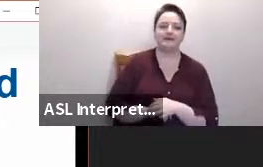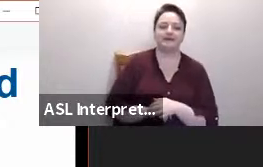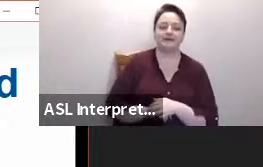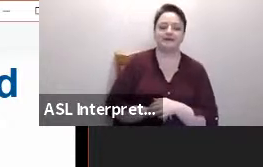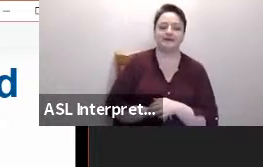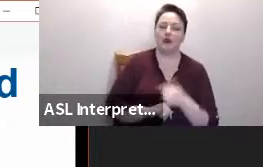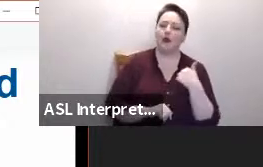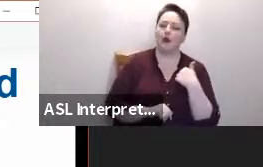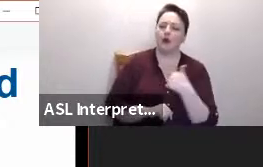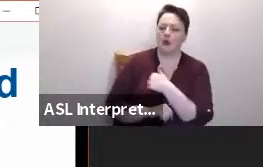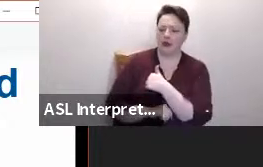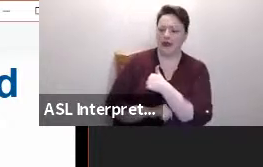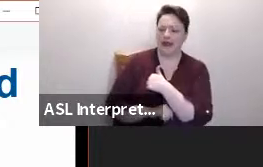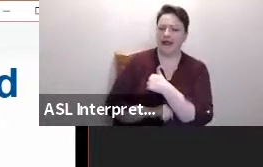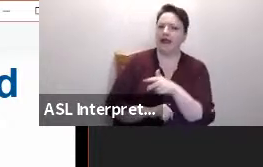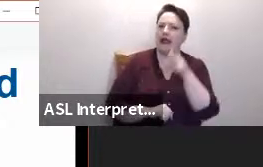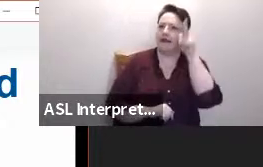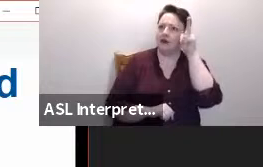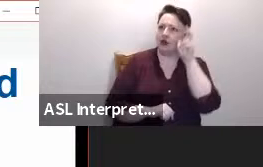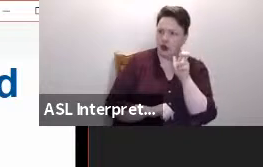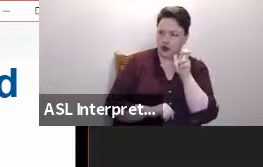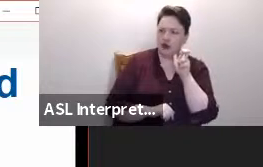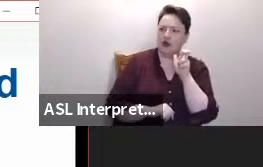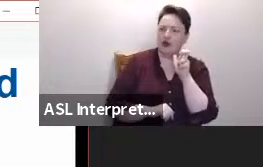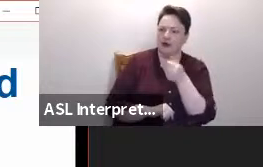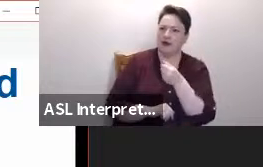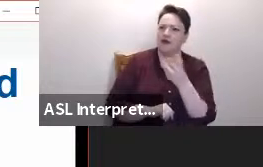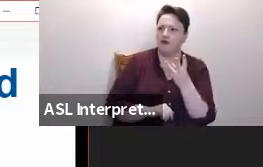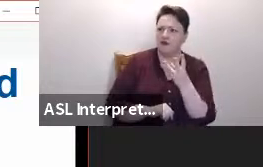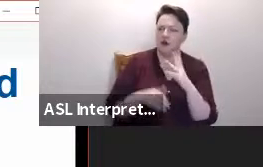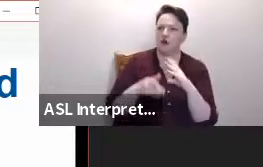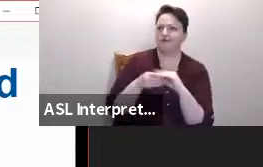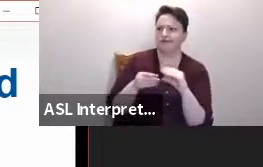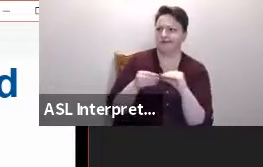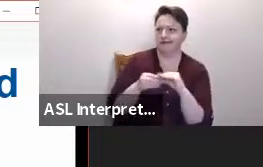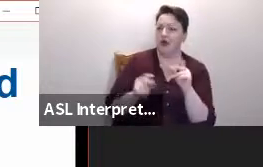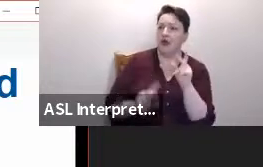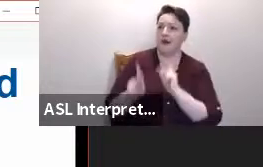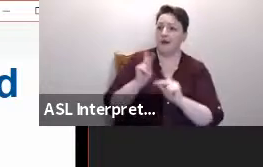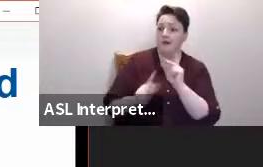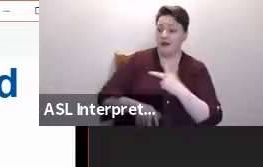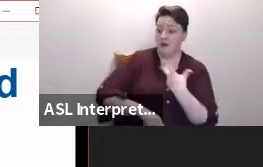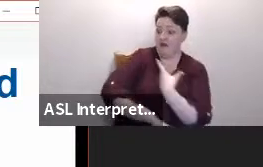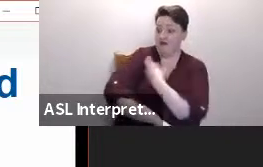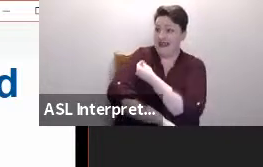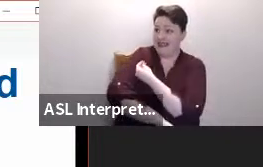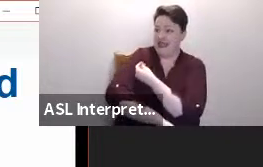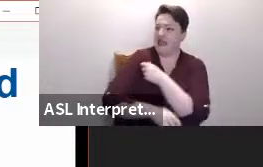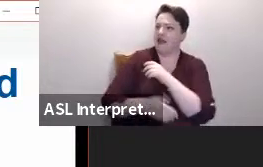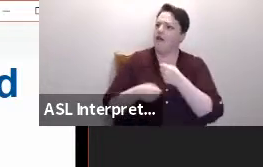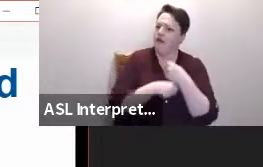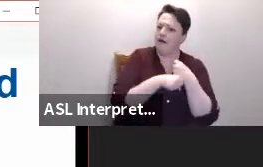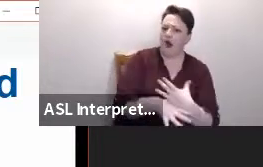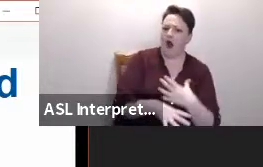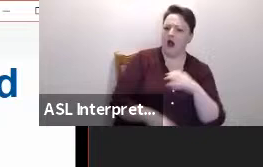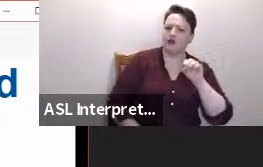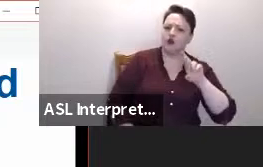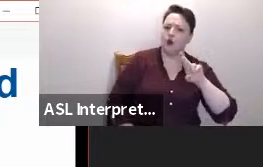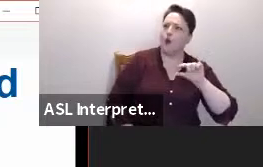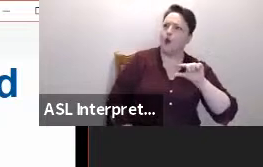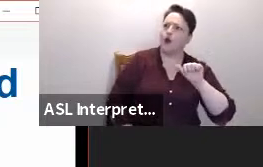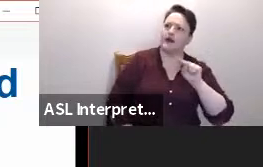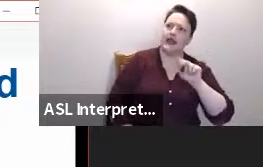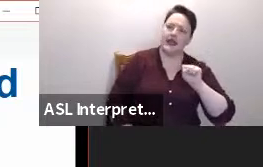heard a few anecdotal accounts of people suffering from organ failure after receiving a vaccine. What is